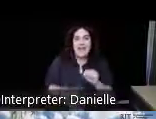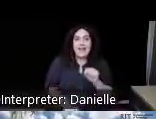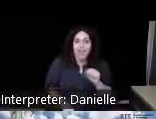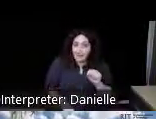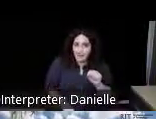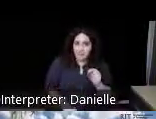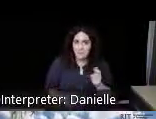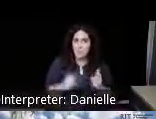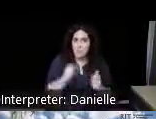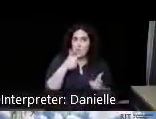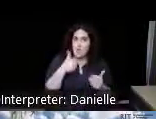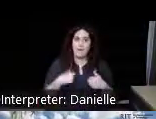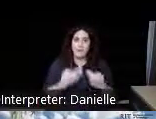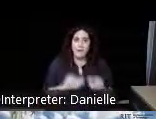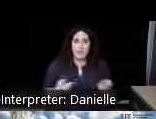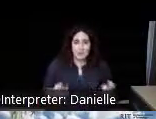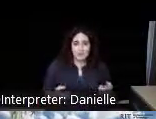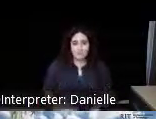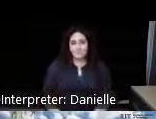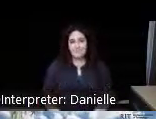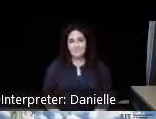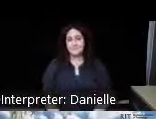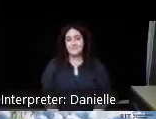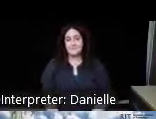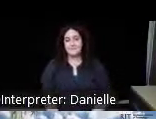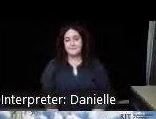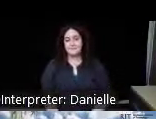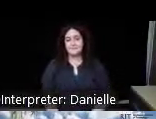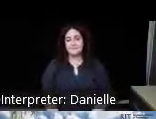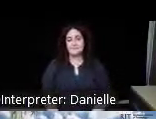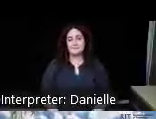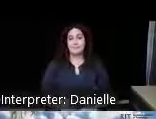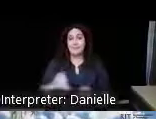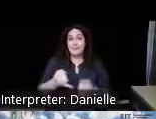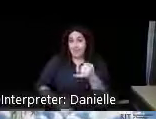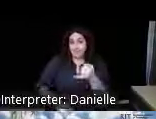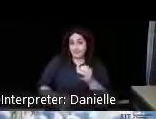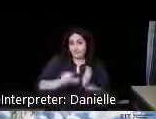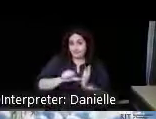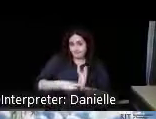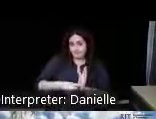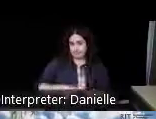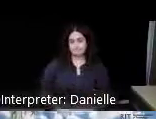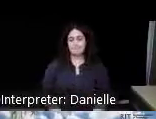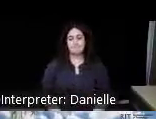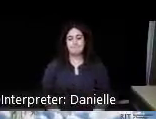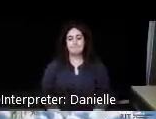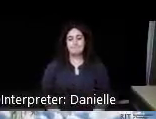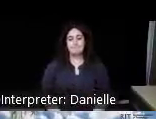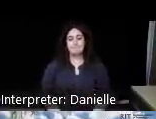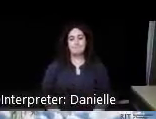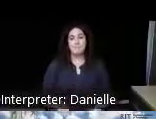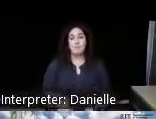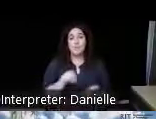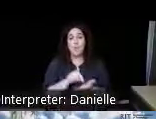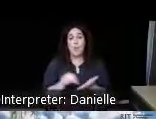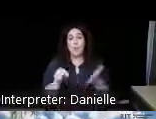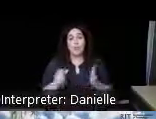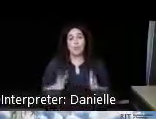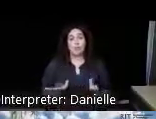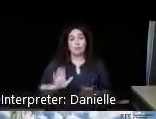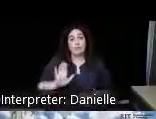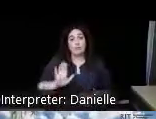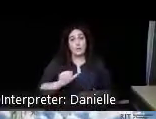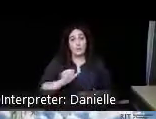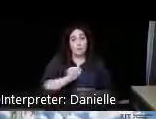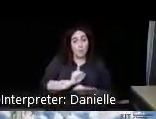accessible papers. And the final point I want to highlight is that sometimes authors' efforts can be removed when